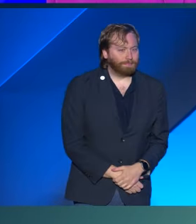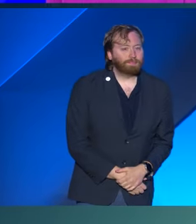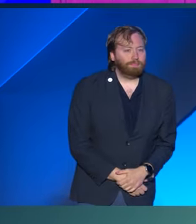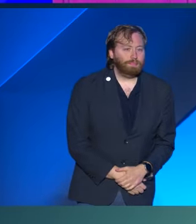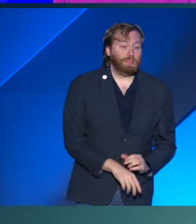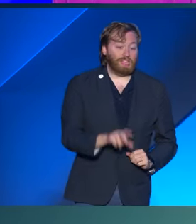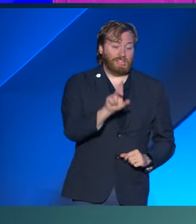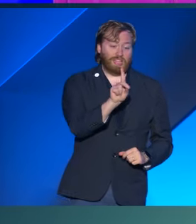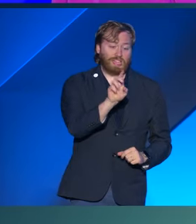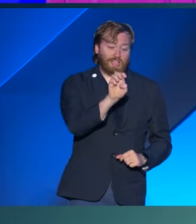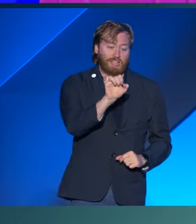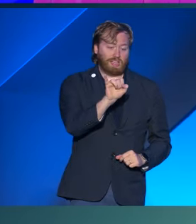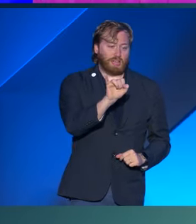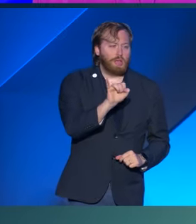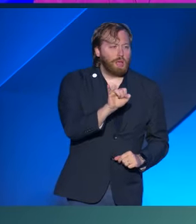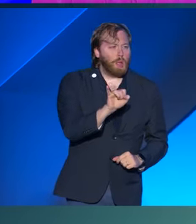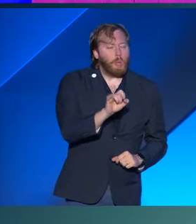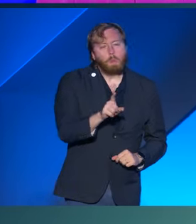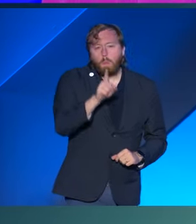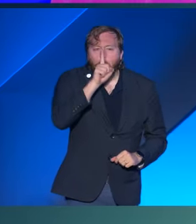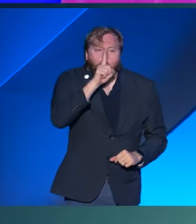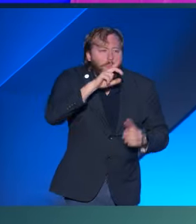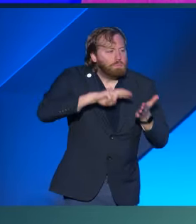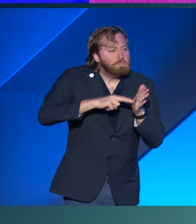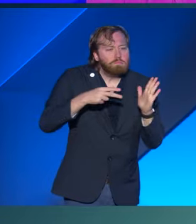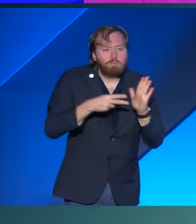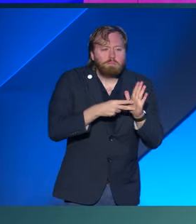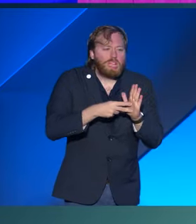DEI is not meant to be divisive.